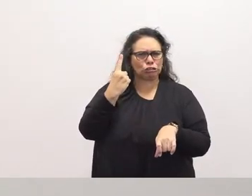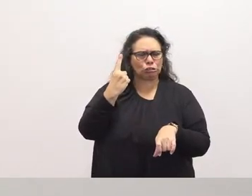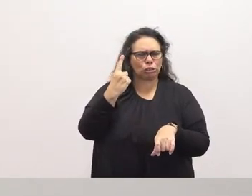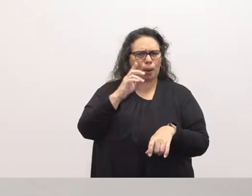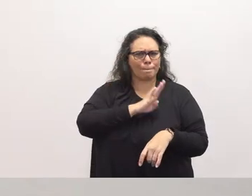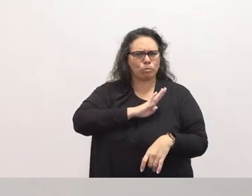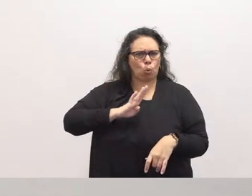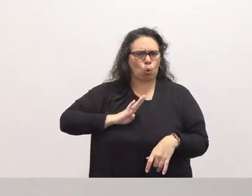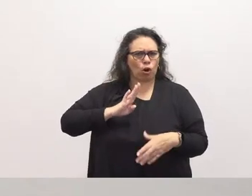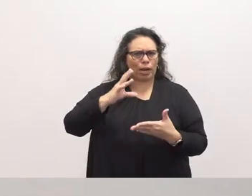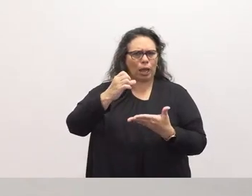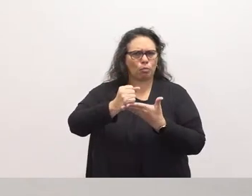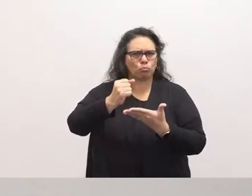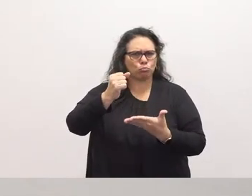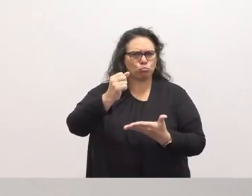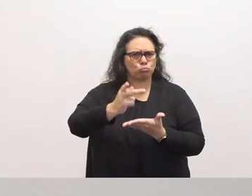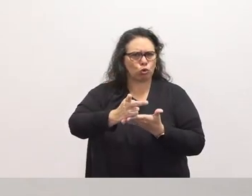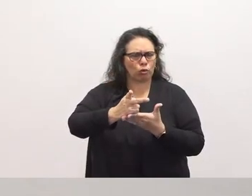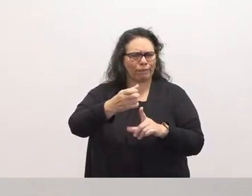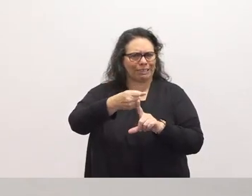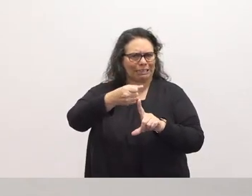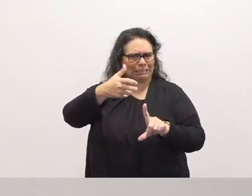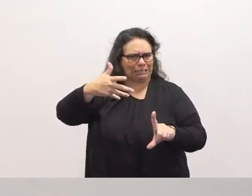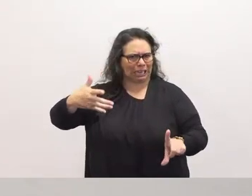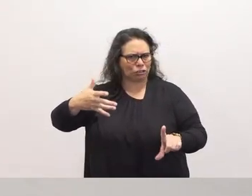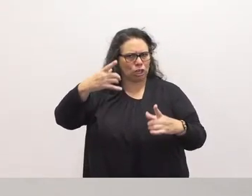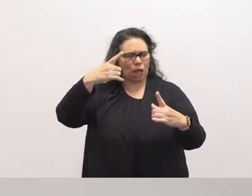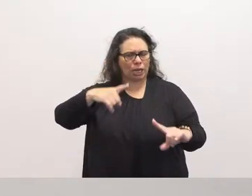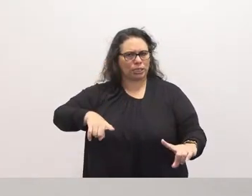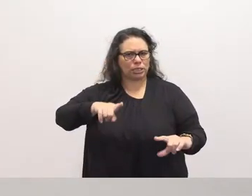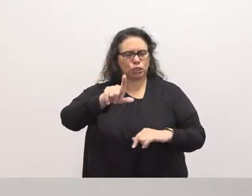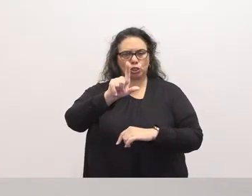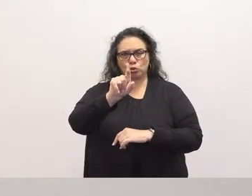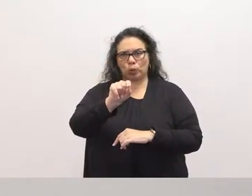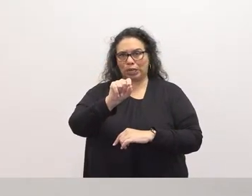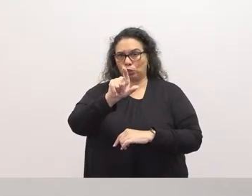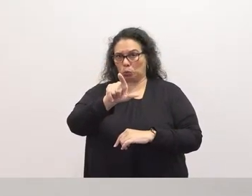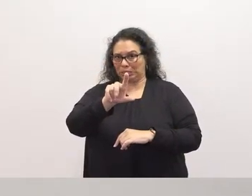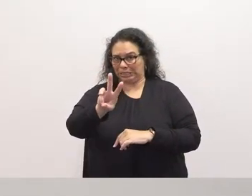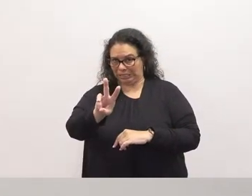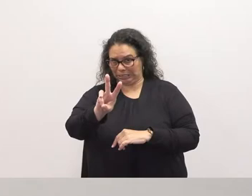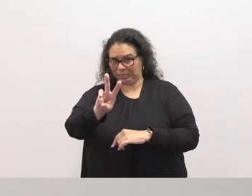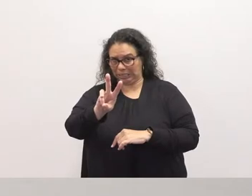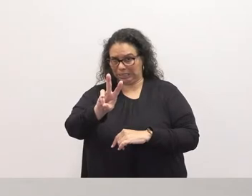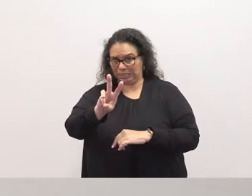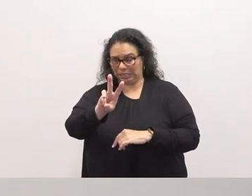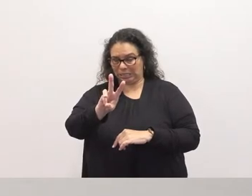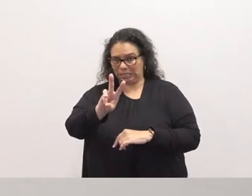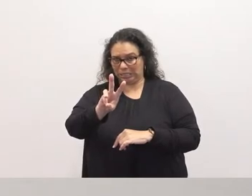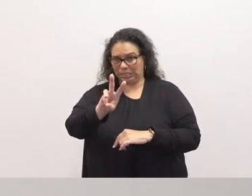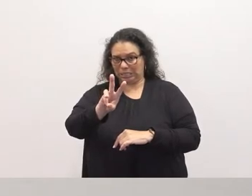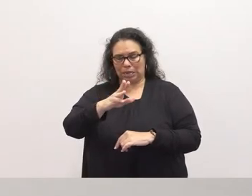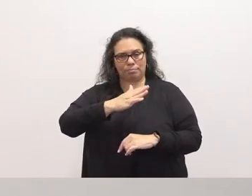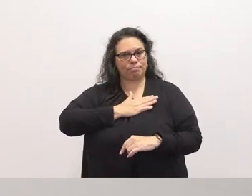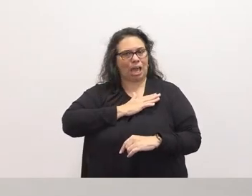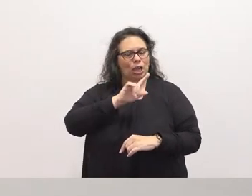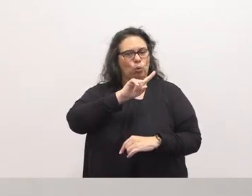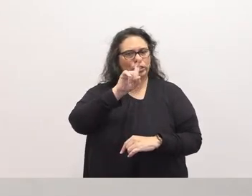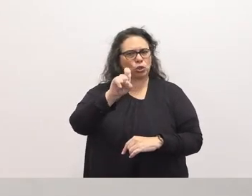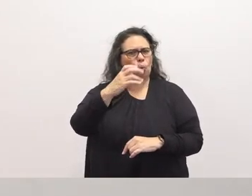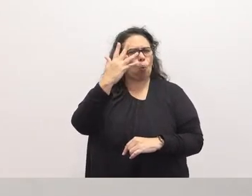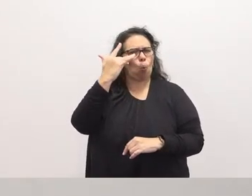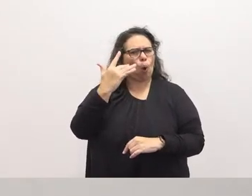approved the extension of the contract to 2026. And my question is, why